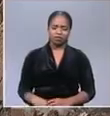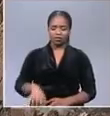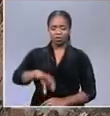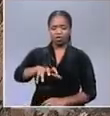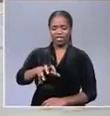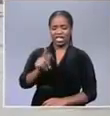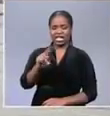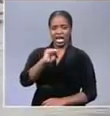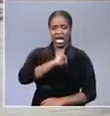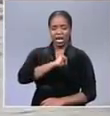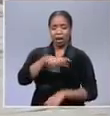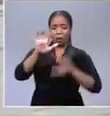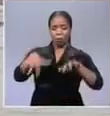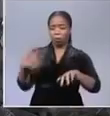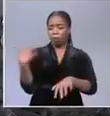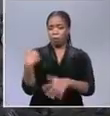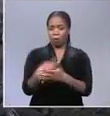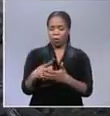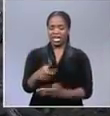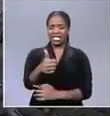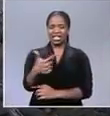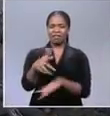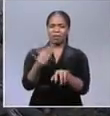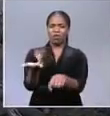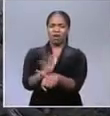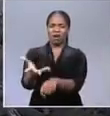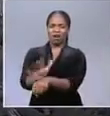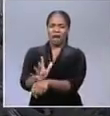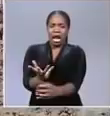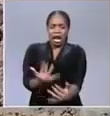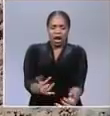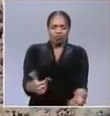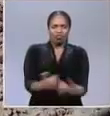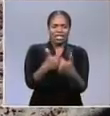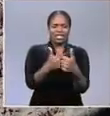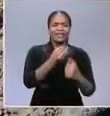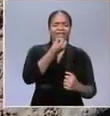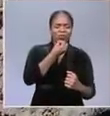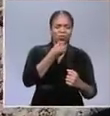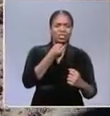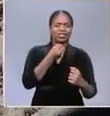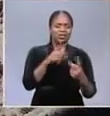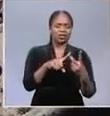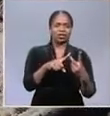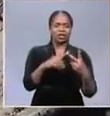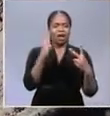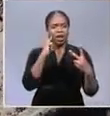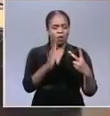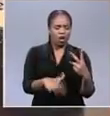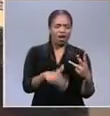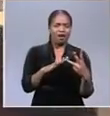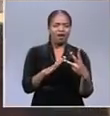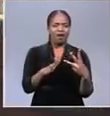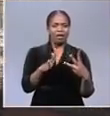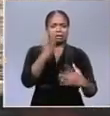67 people have perished in the Kwazulu-Natal floods. Now the challenges of shelter, food and disease control as Durban tries to pick up the